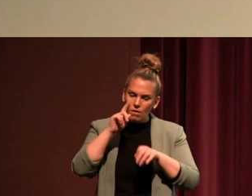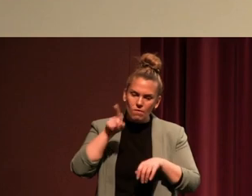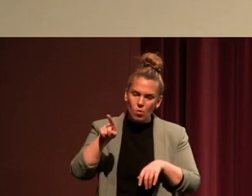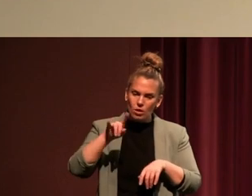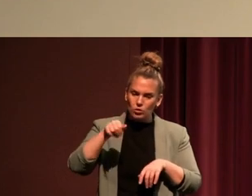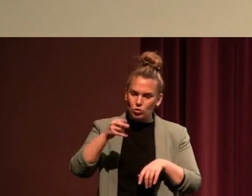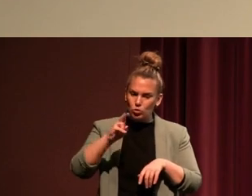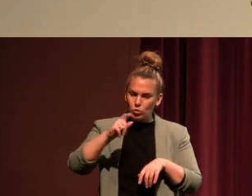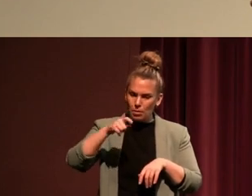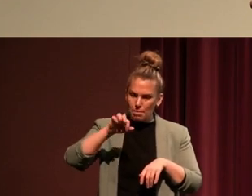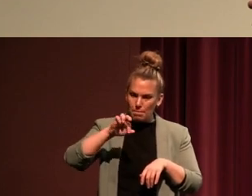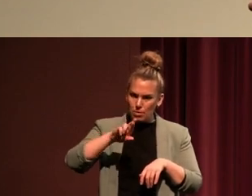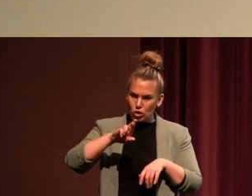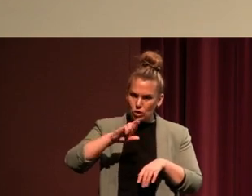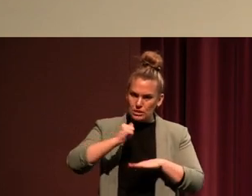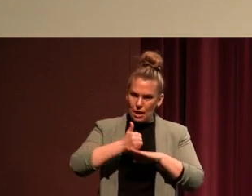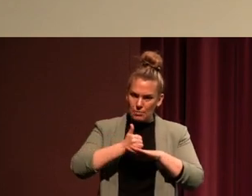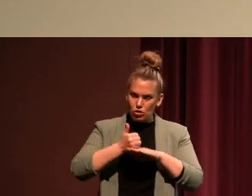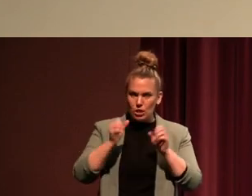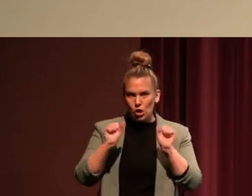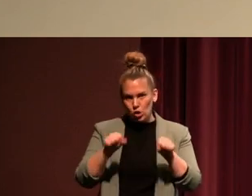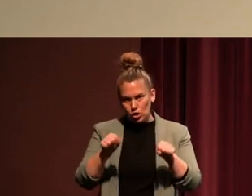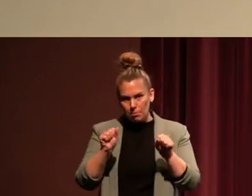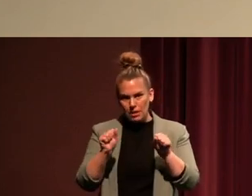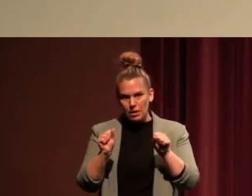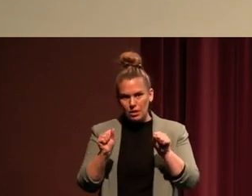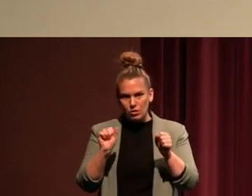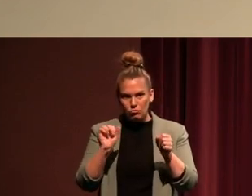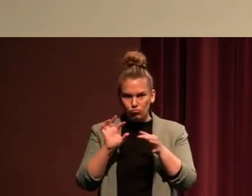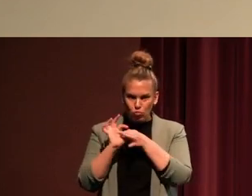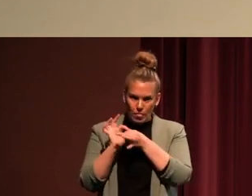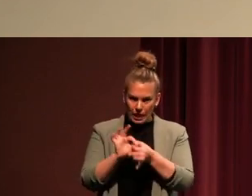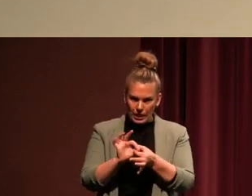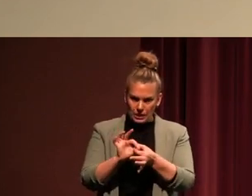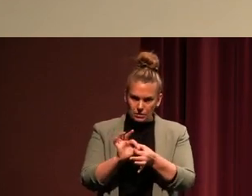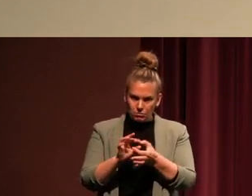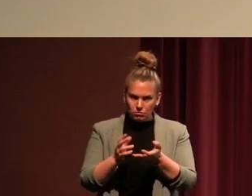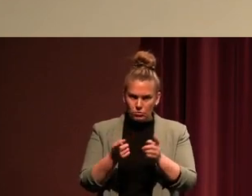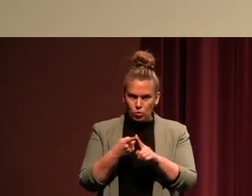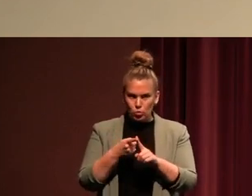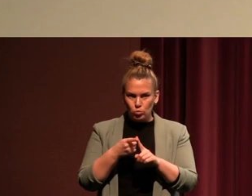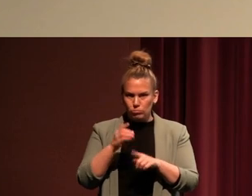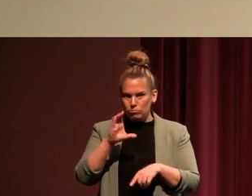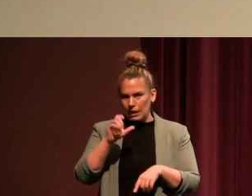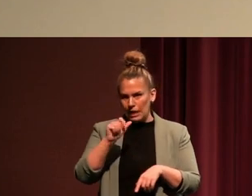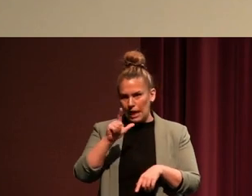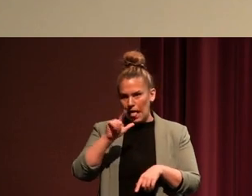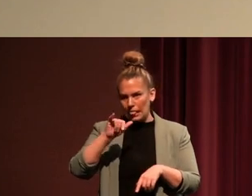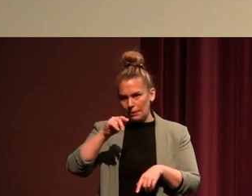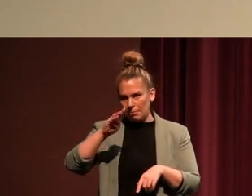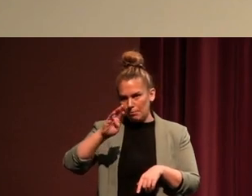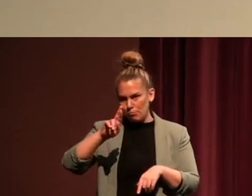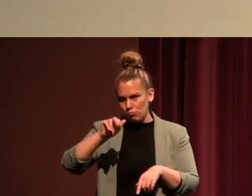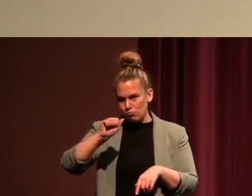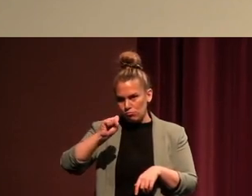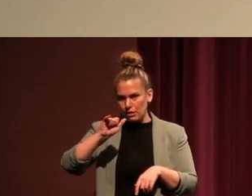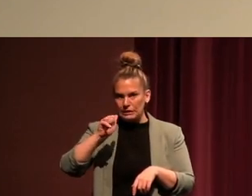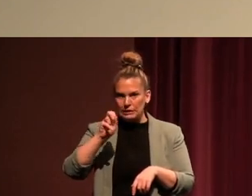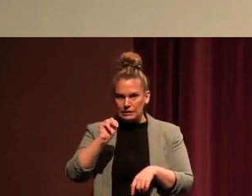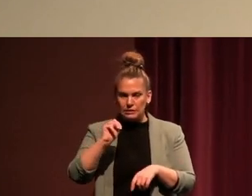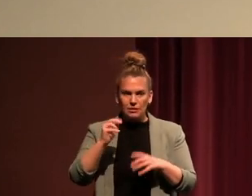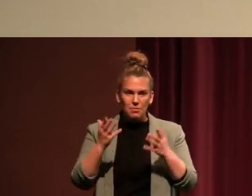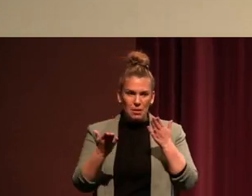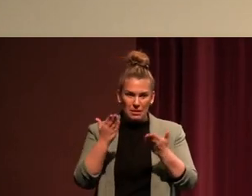which may or may not be related to cattle grazing. I think that there's some pretty complex biotic and